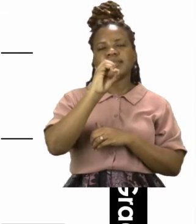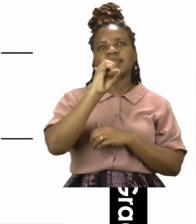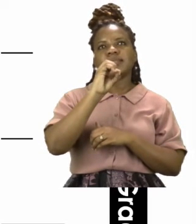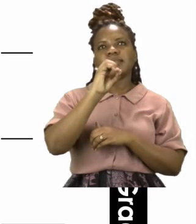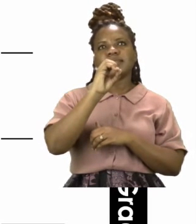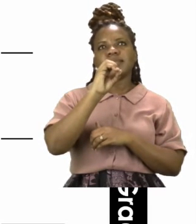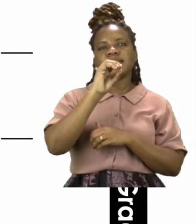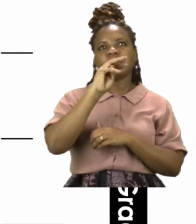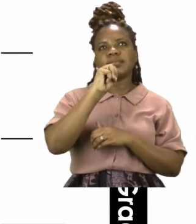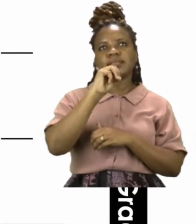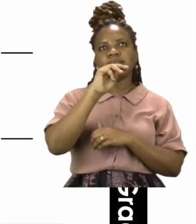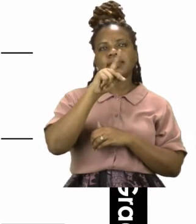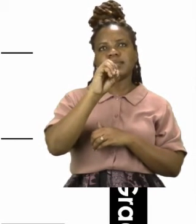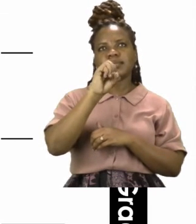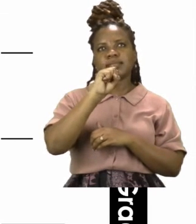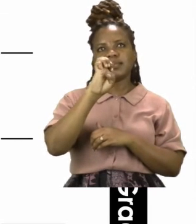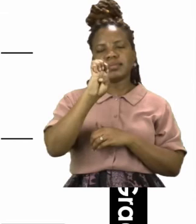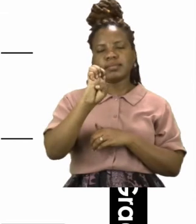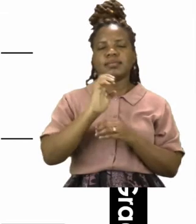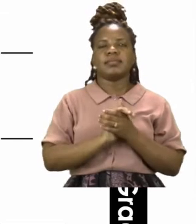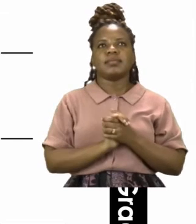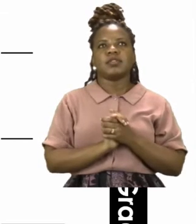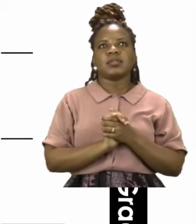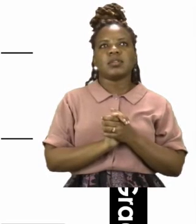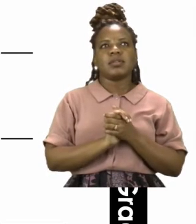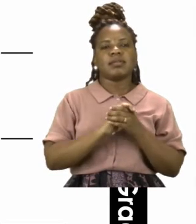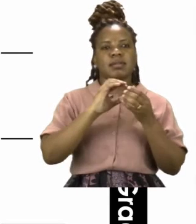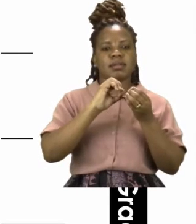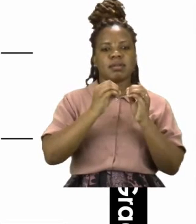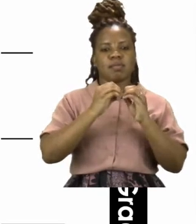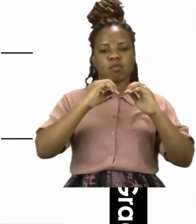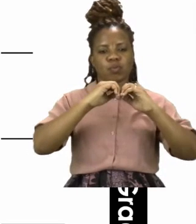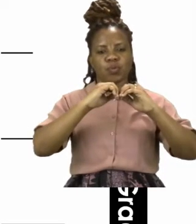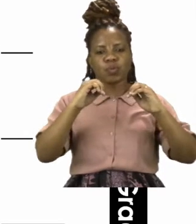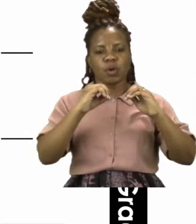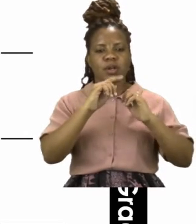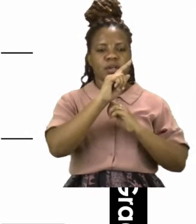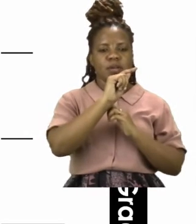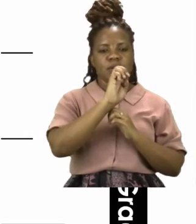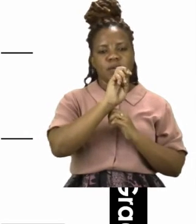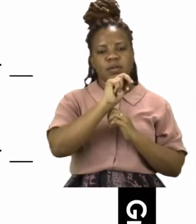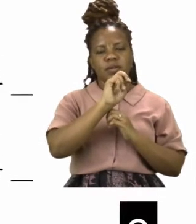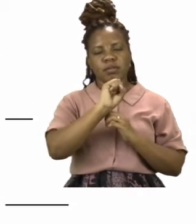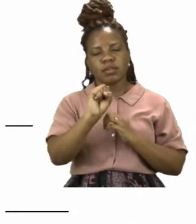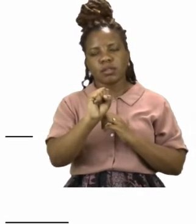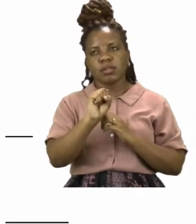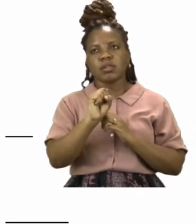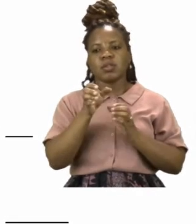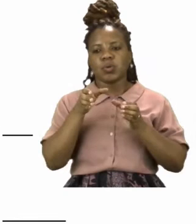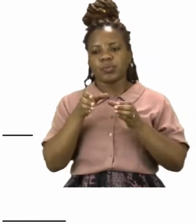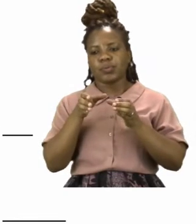and units. Now, as you can see, the example shows that we have already